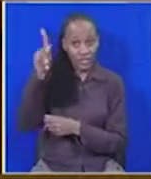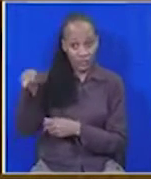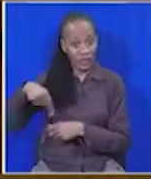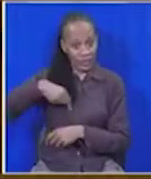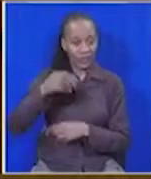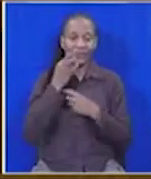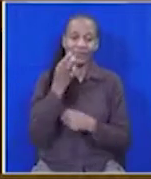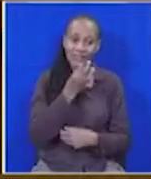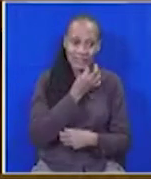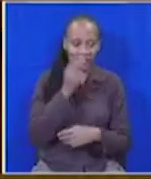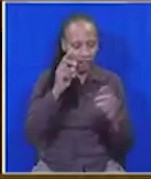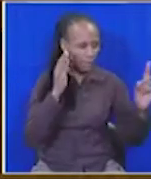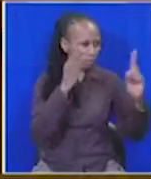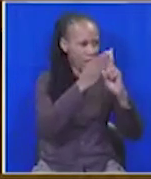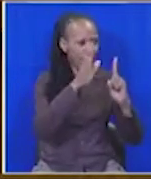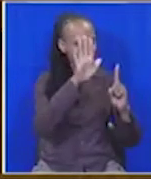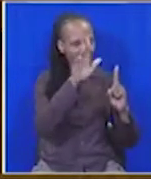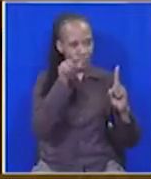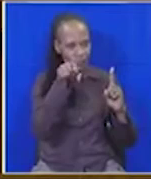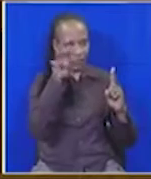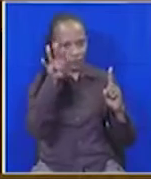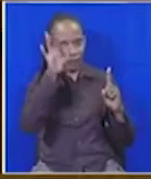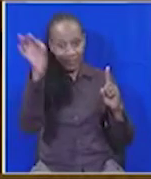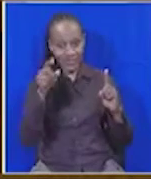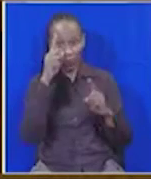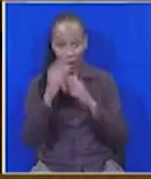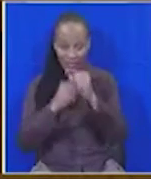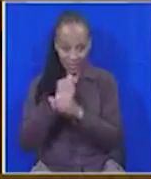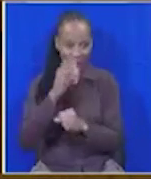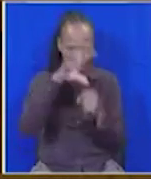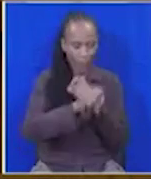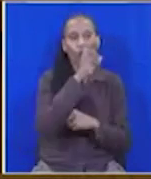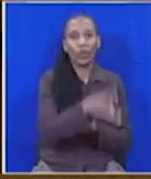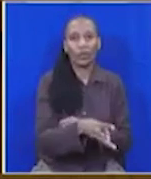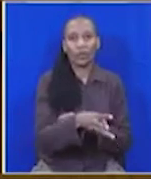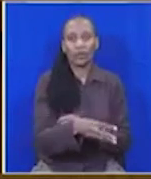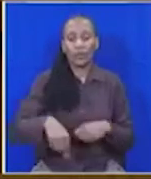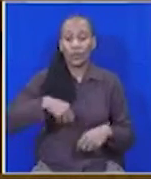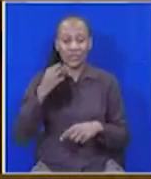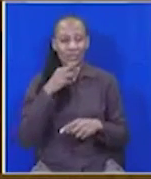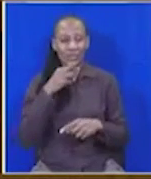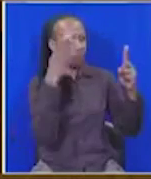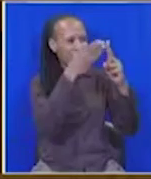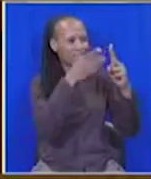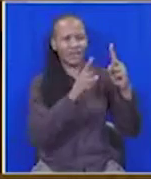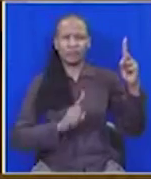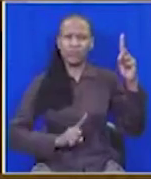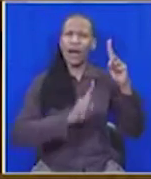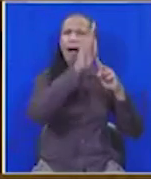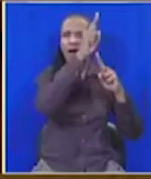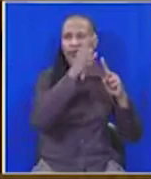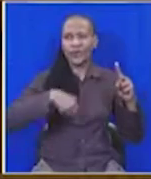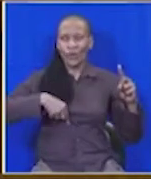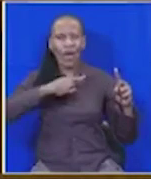an aspirational growth target of 5.4% a year. We set ourselves an ambitious target because we appreciate